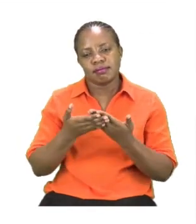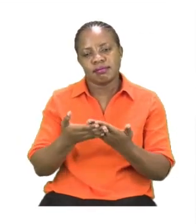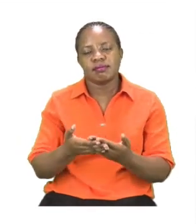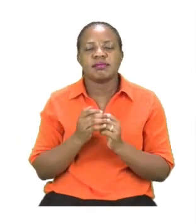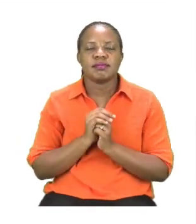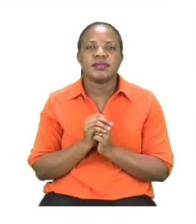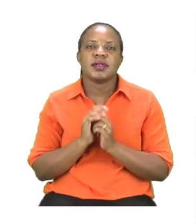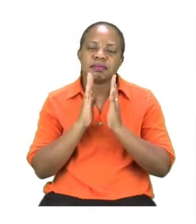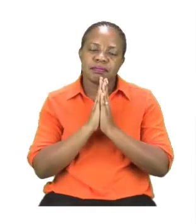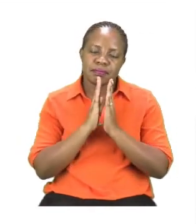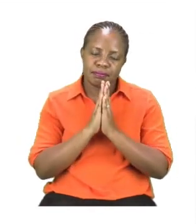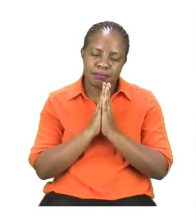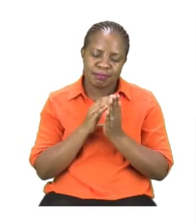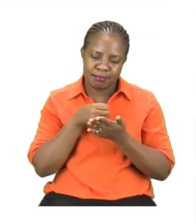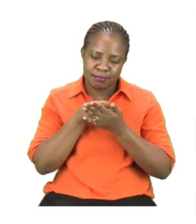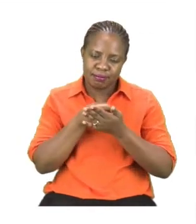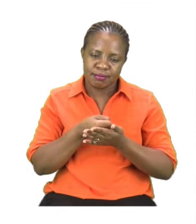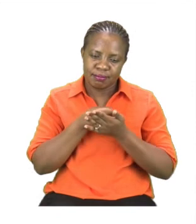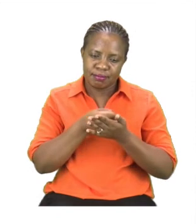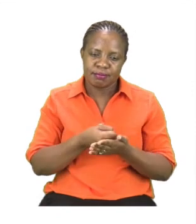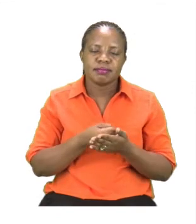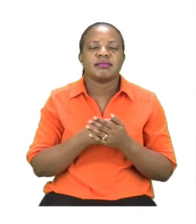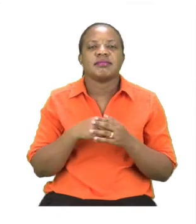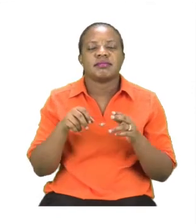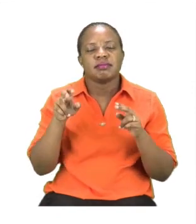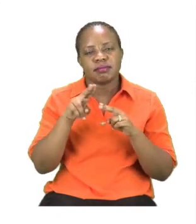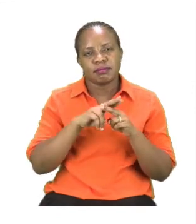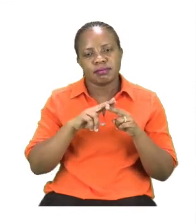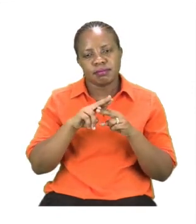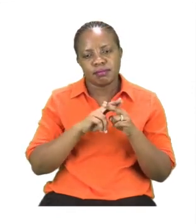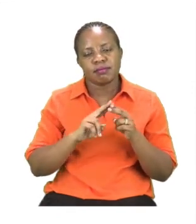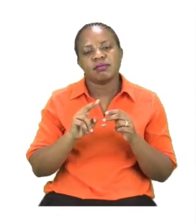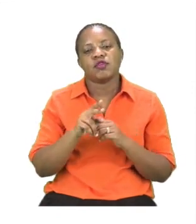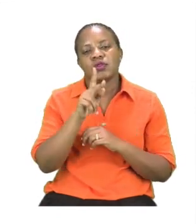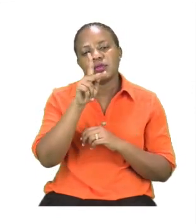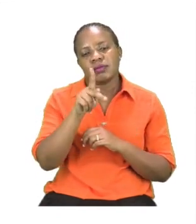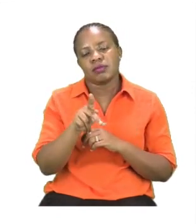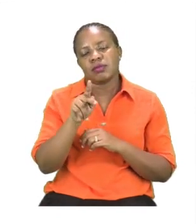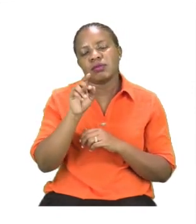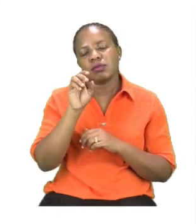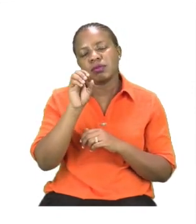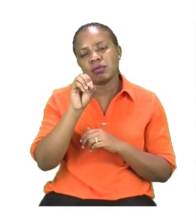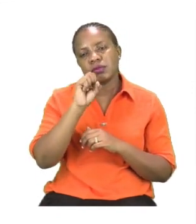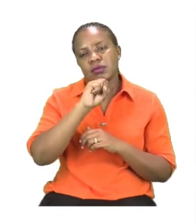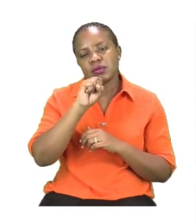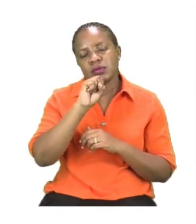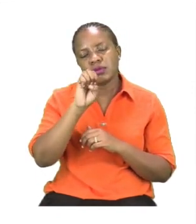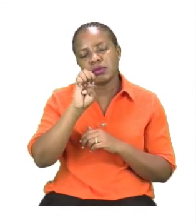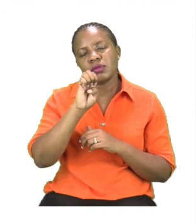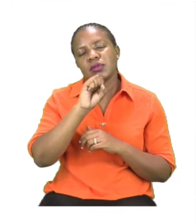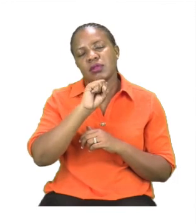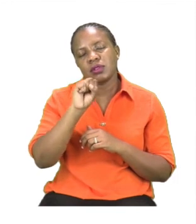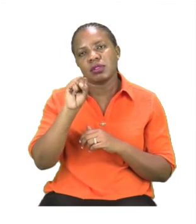use possessive pronouns when you are speaking. That way, you'll be practicing